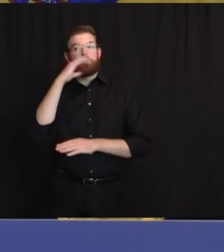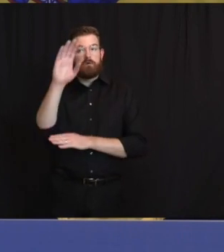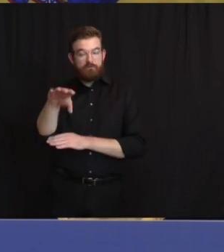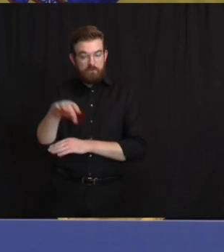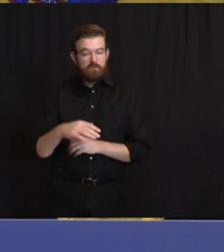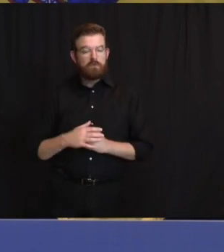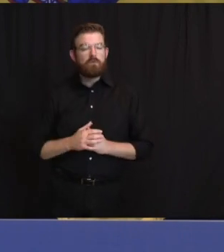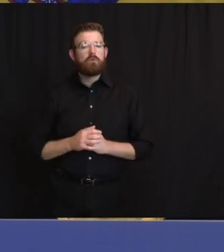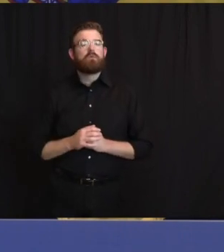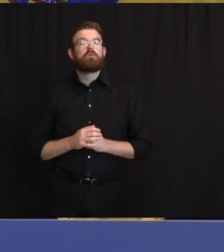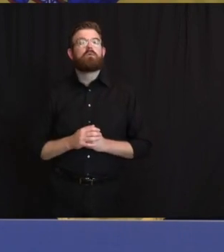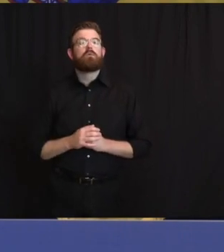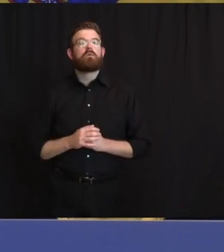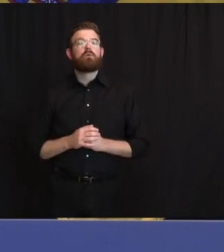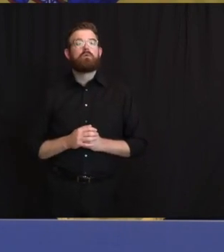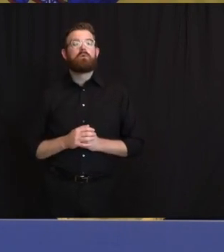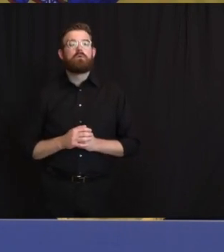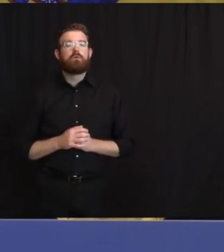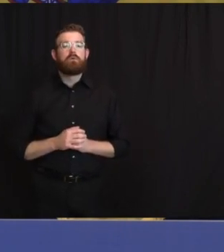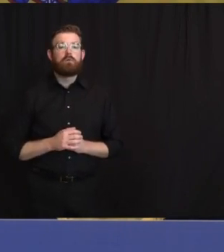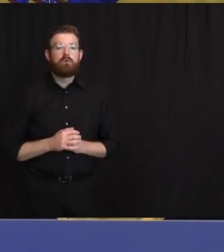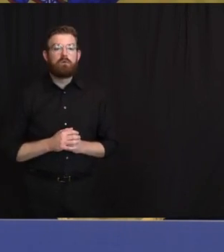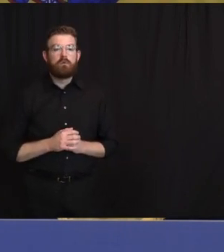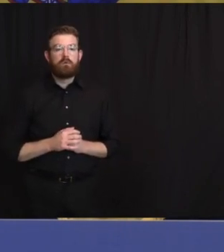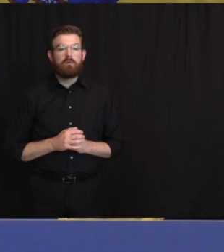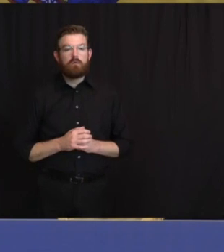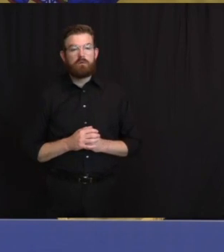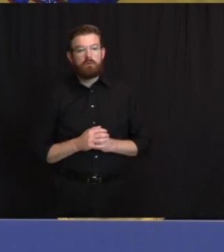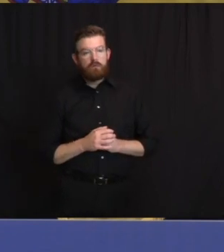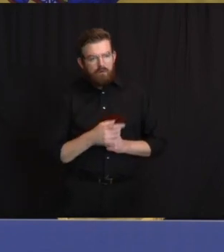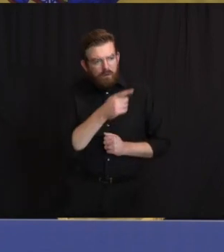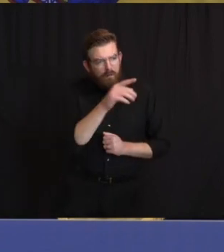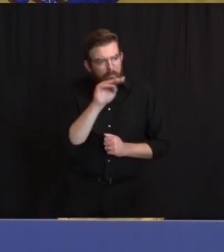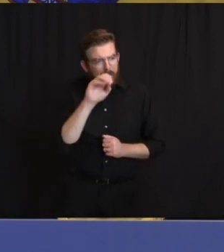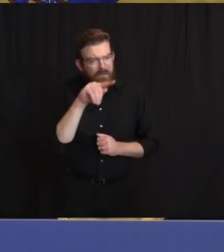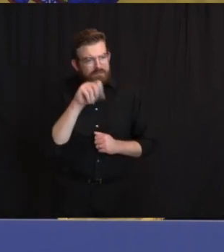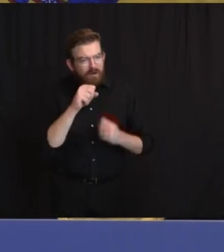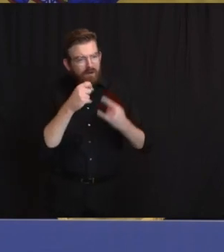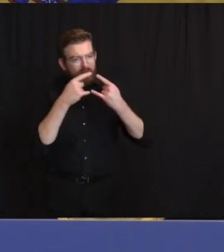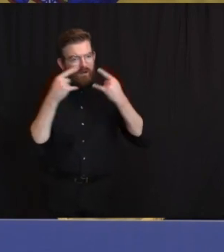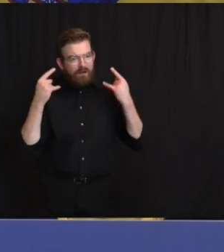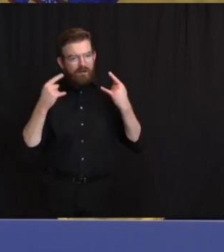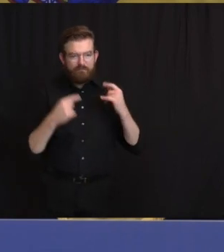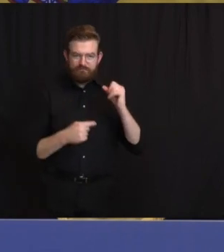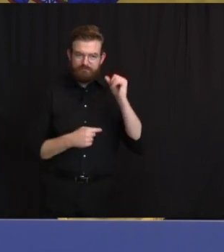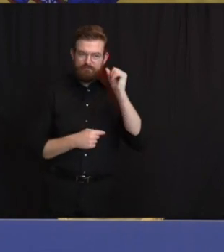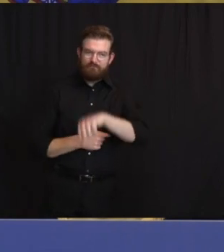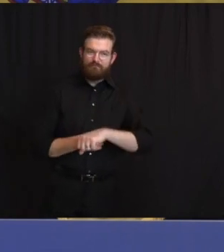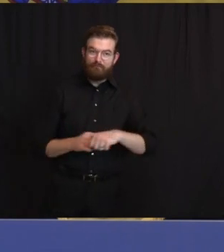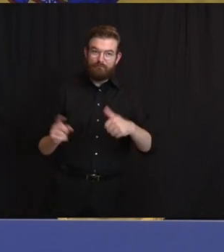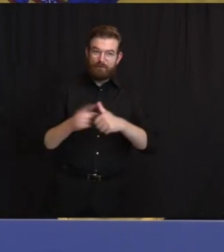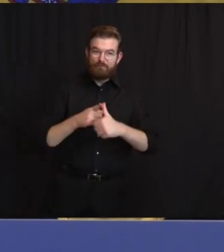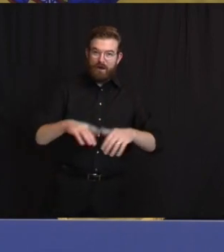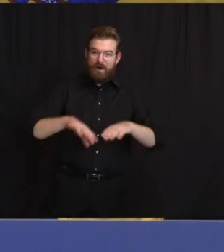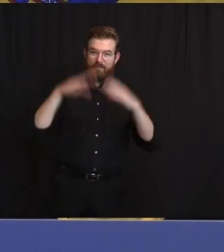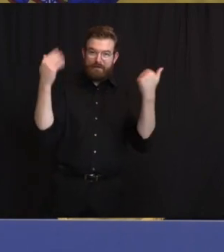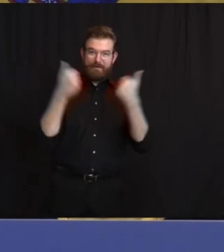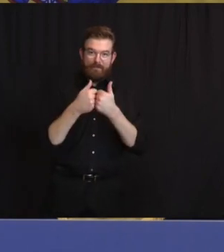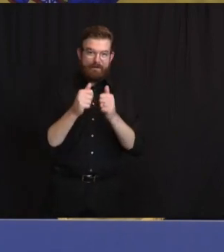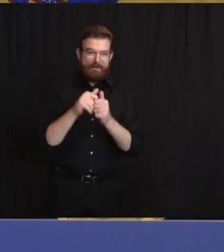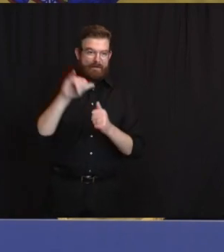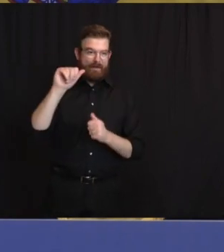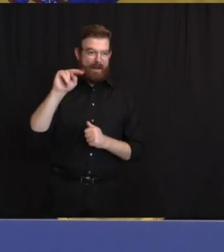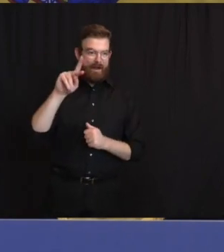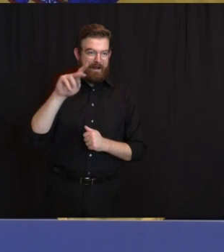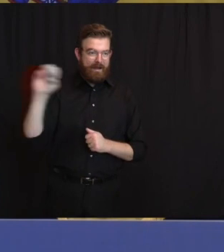Brent, I can't tell. Is that a Mets match? It is. Tomorrow they play an exhibition game against the Yankees. So. Where's it going to be? And one of them, they're